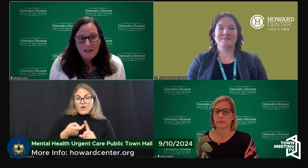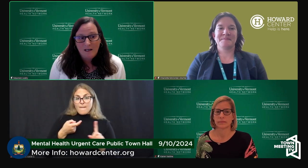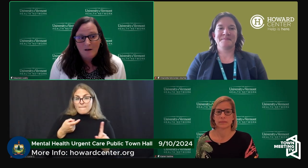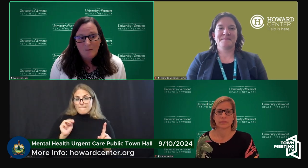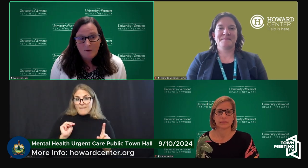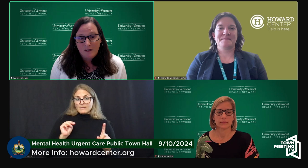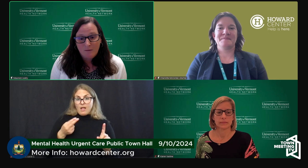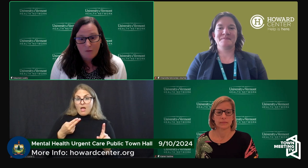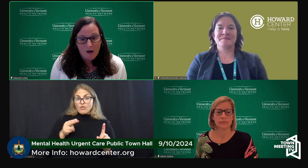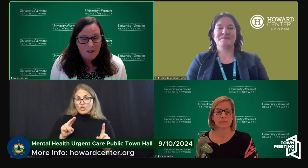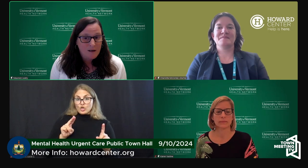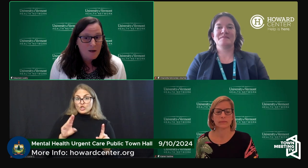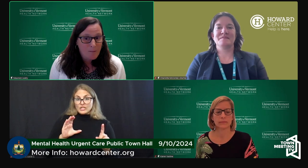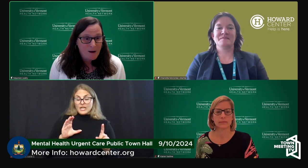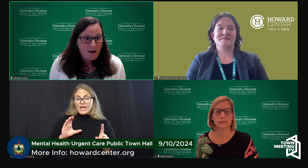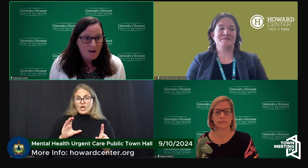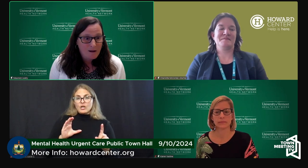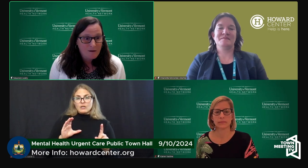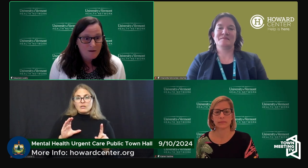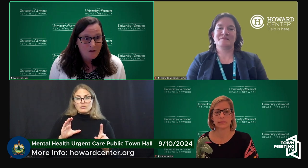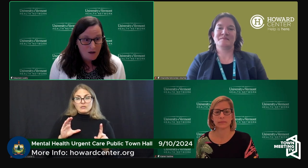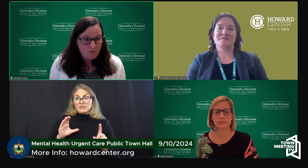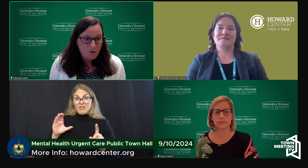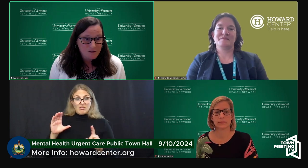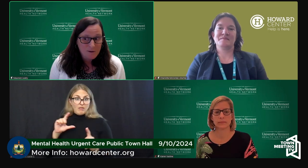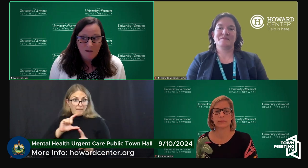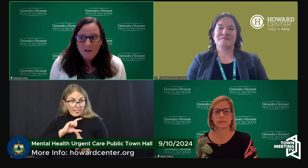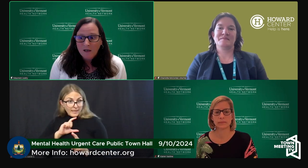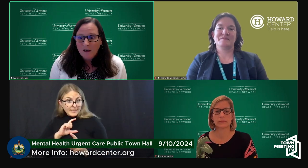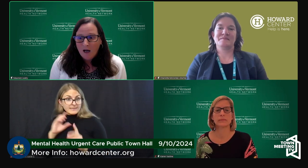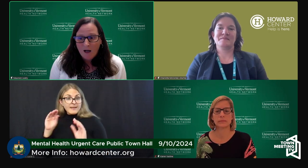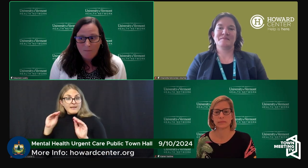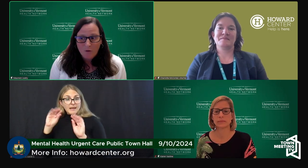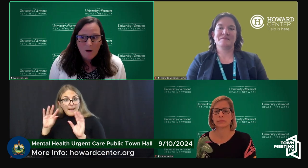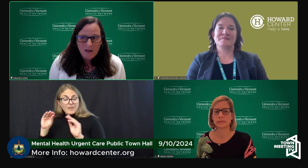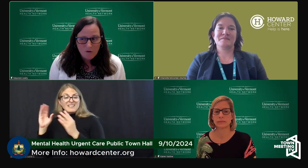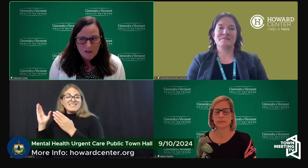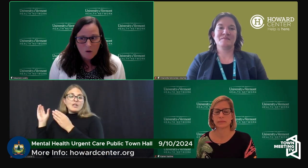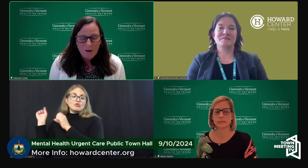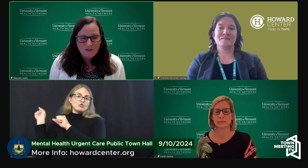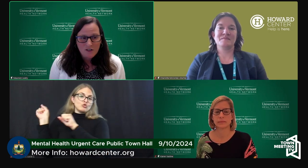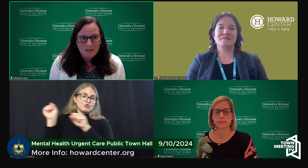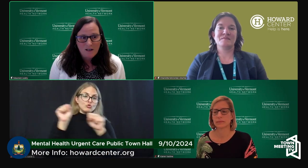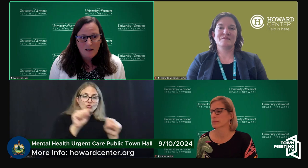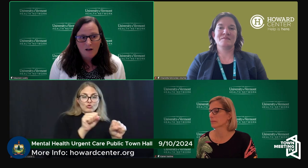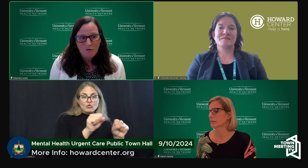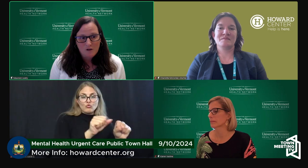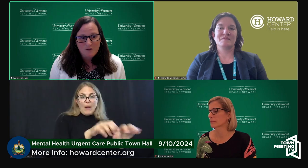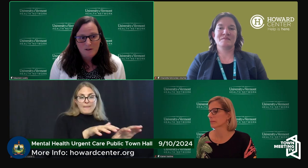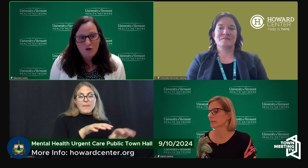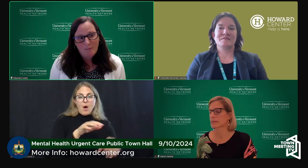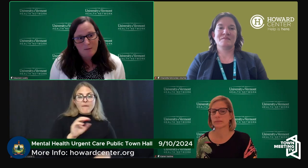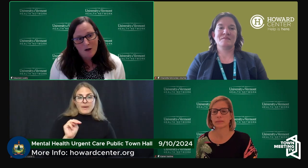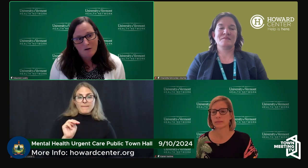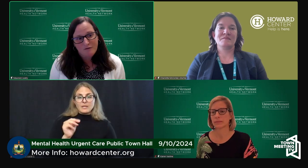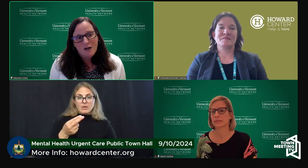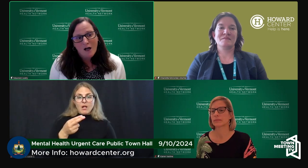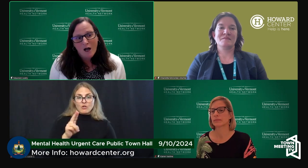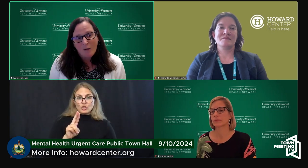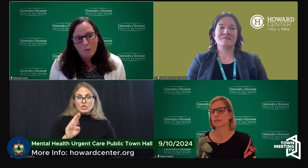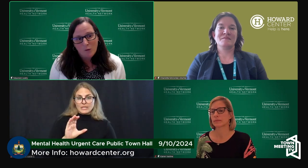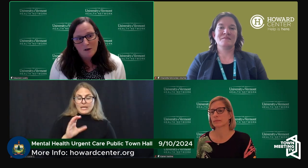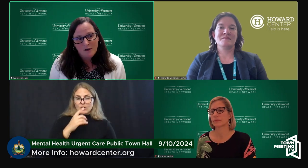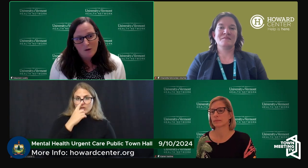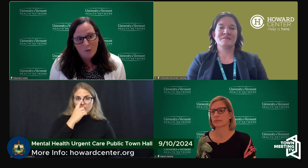certainly can be brought in by law enforcement. The way I'm reading the question, can law enforcement drop them off?